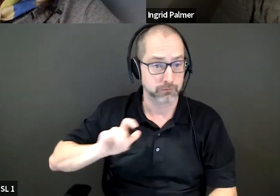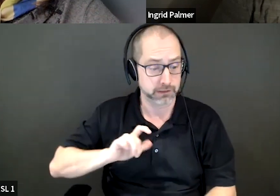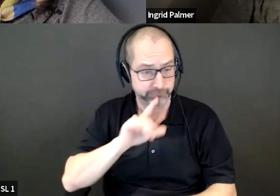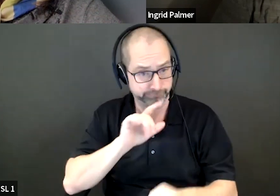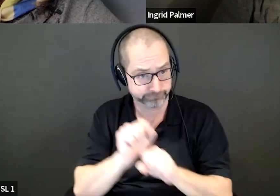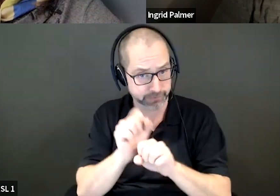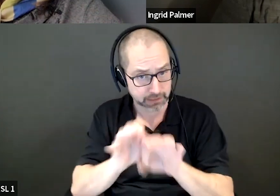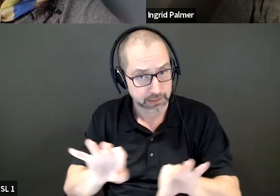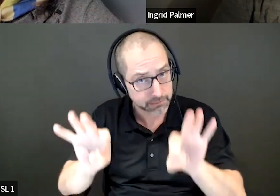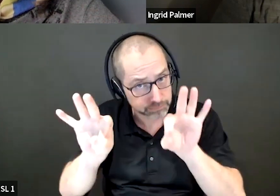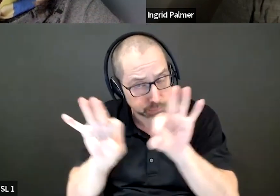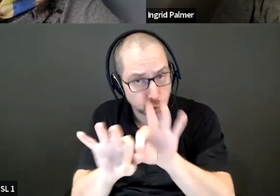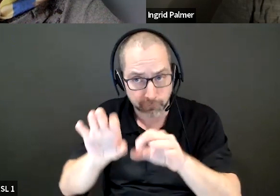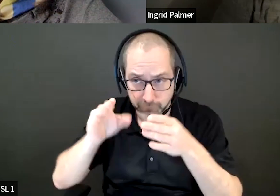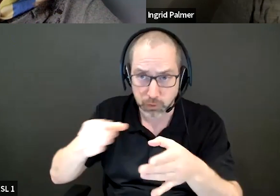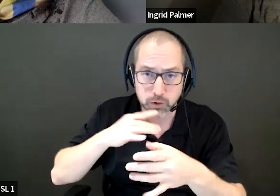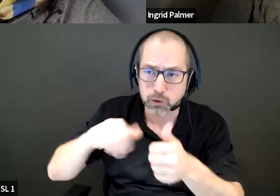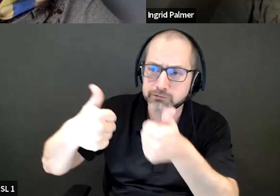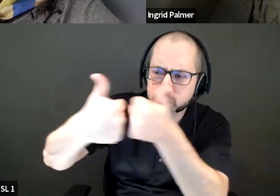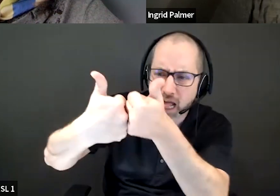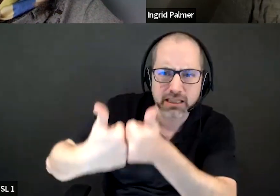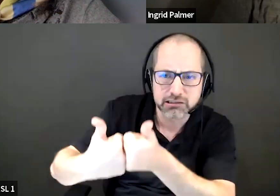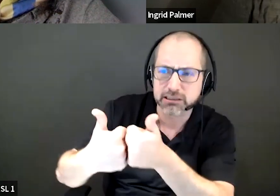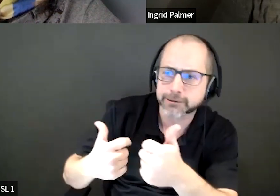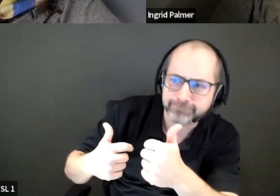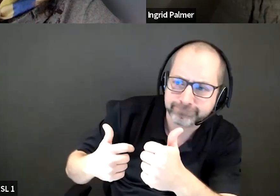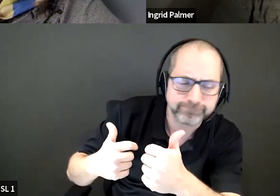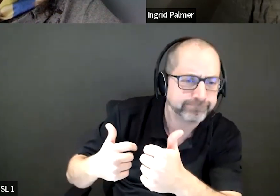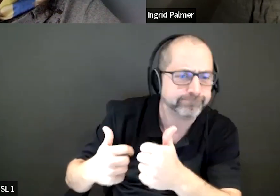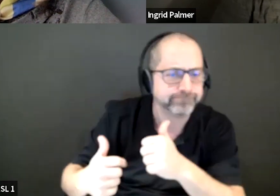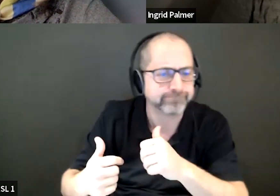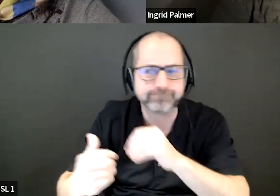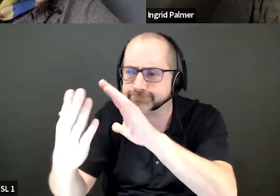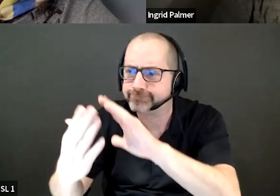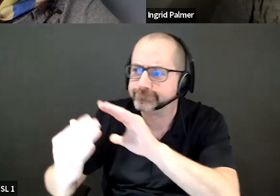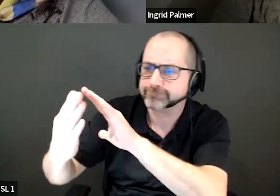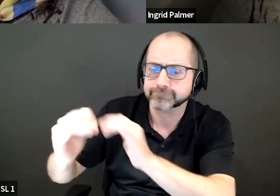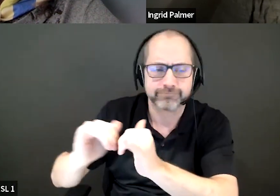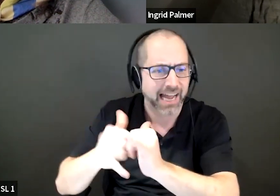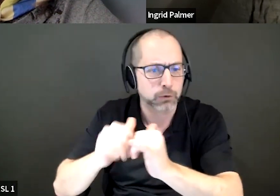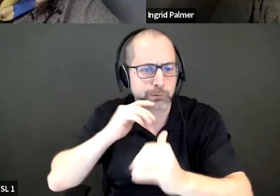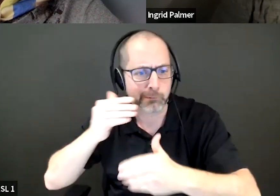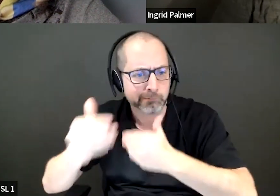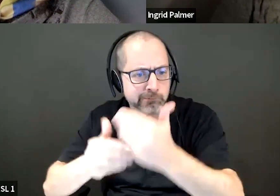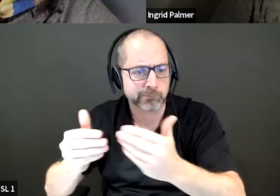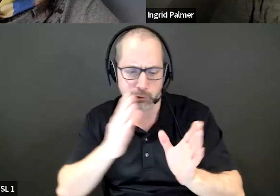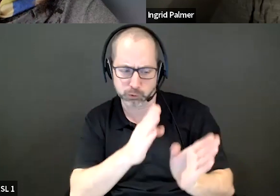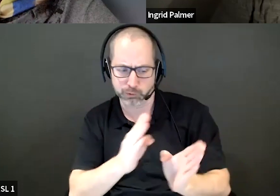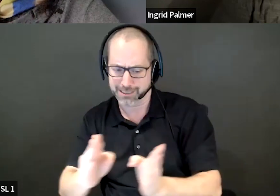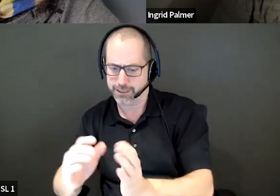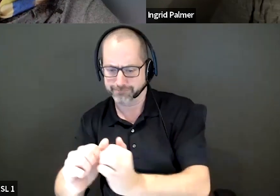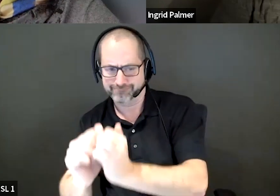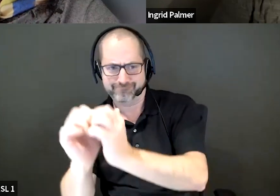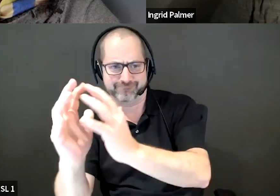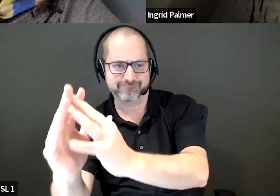how to meet those challenges and continue to make progress on the implementation of this strategy. The